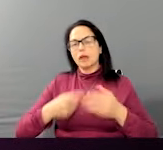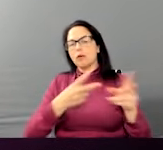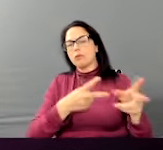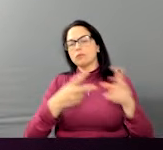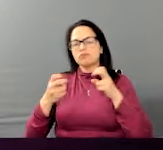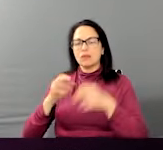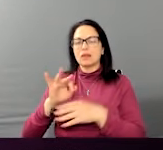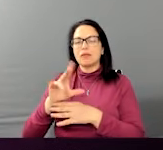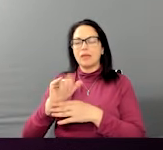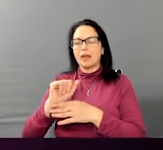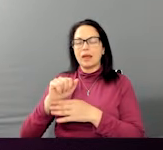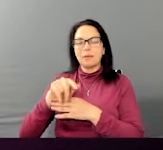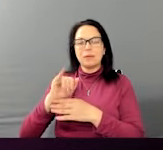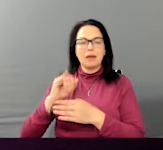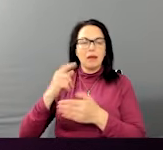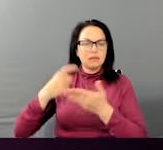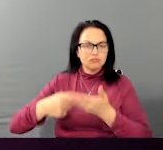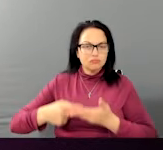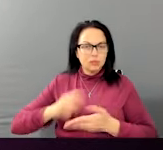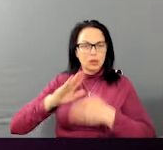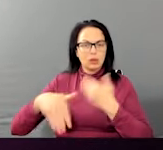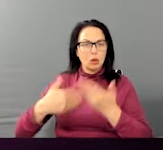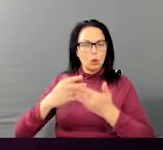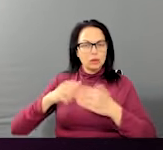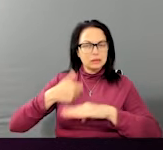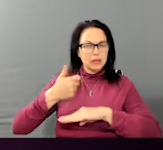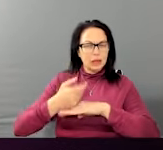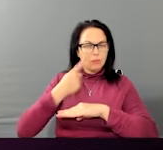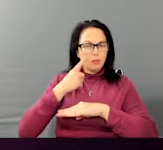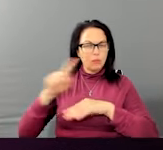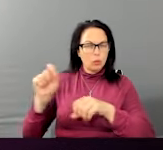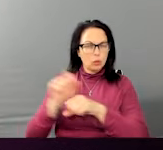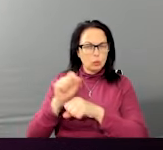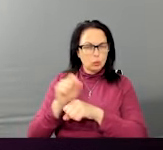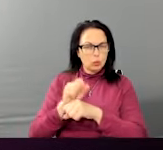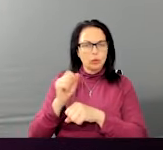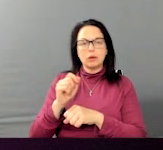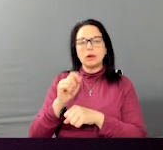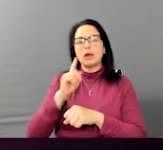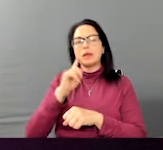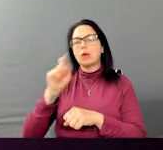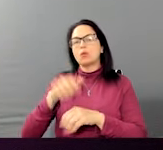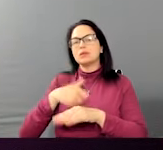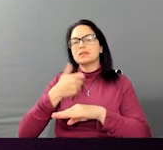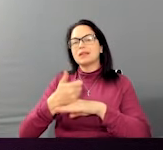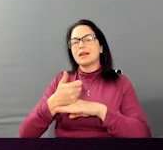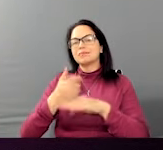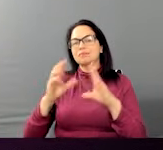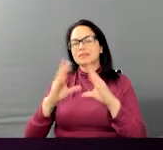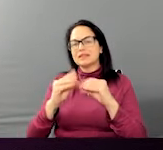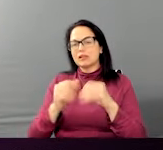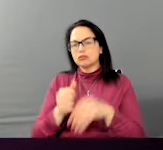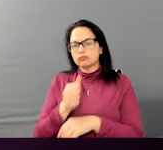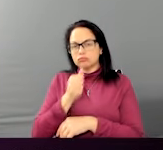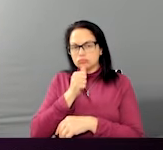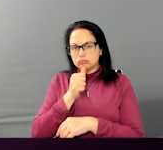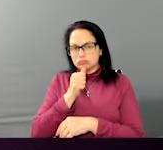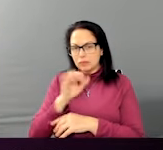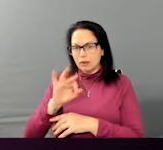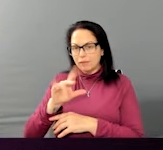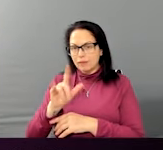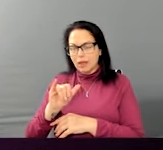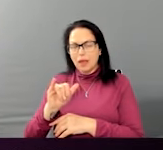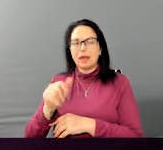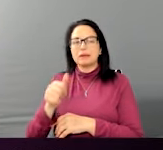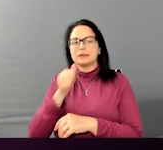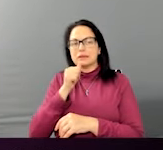token name, which is all set up for our workflows. Now we got to set the session secrets, so we'll say Fly secrets set